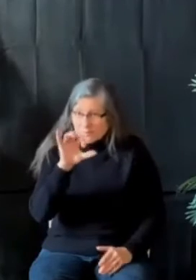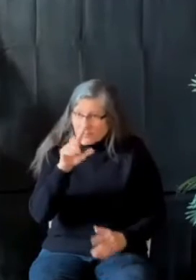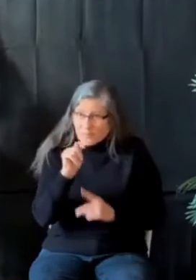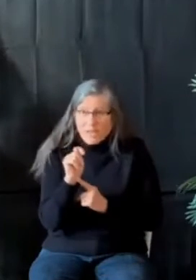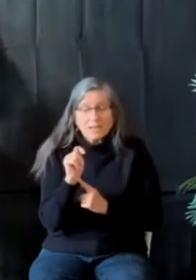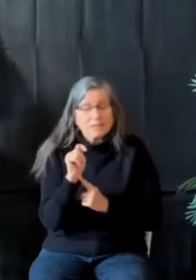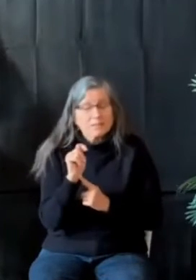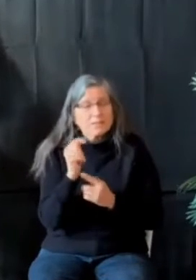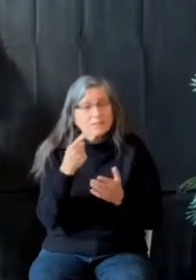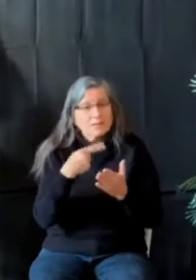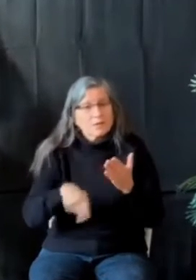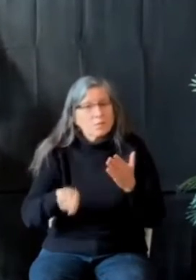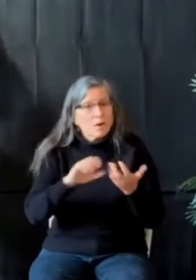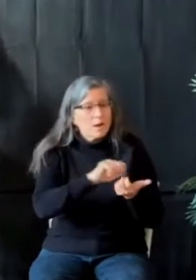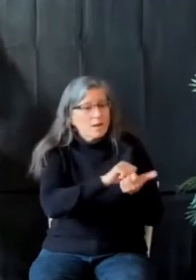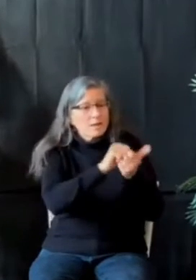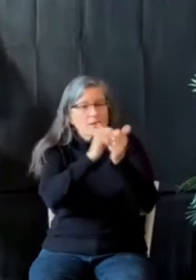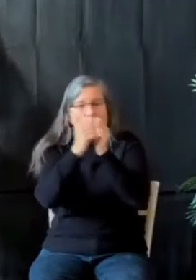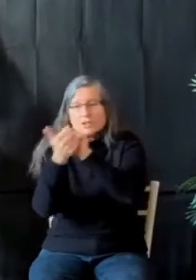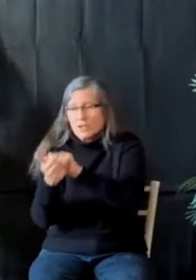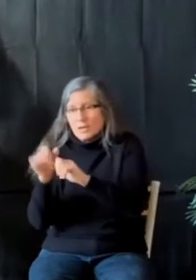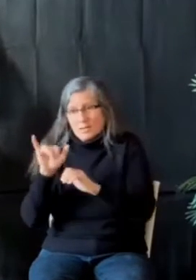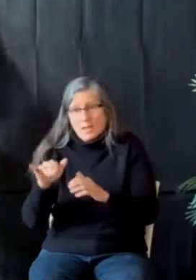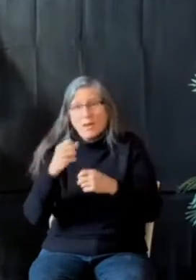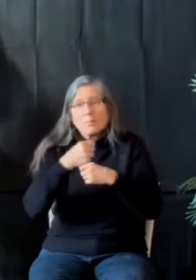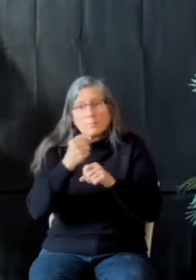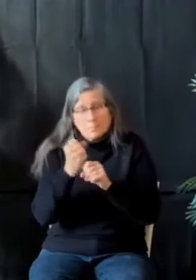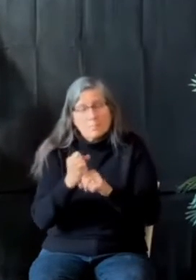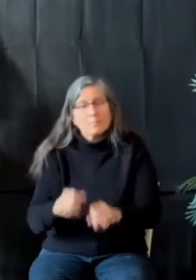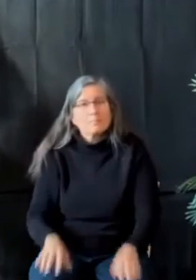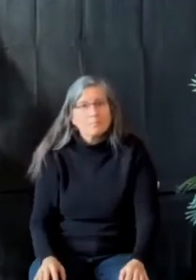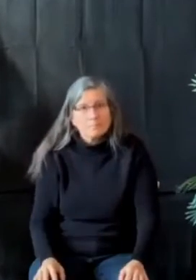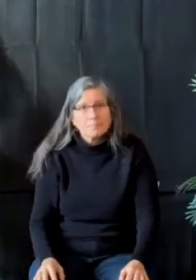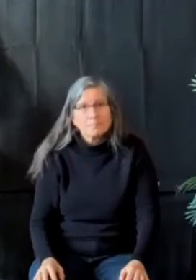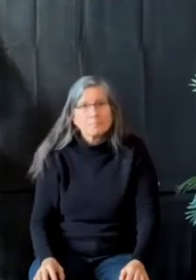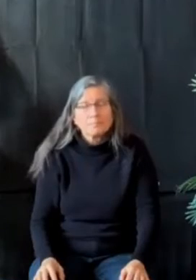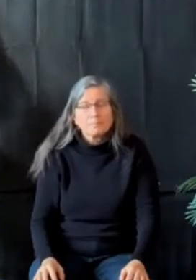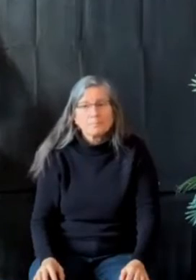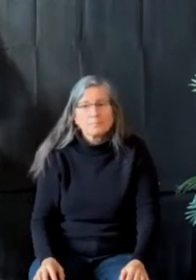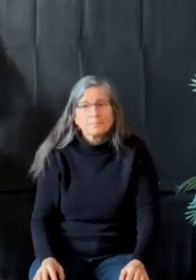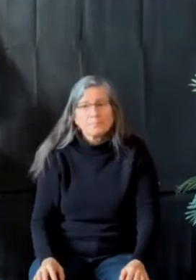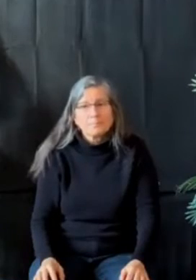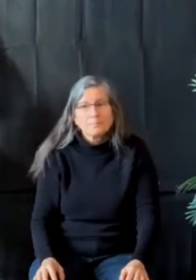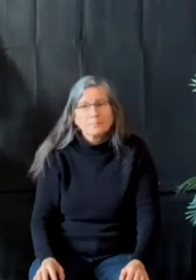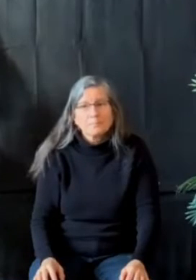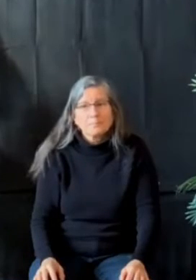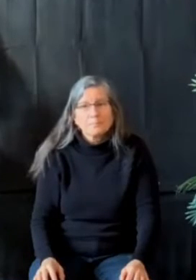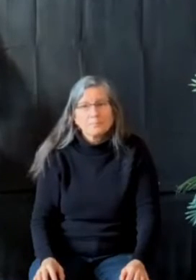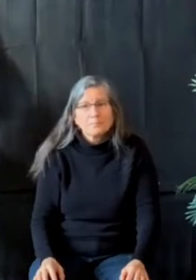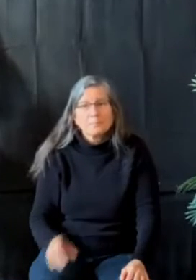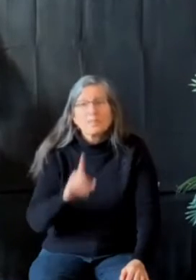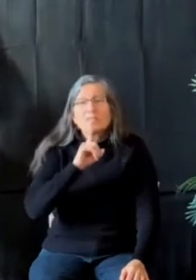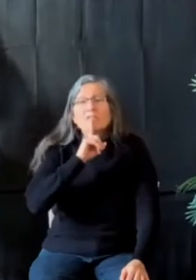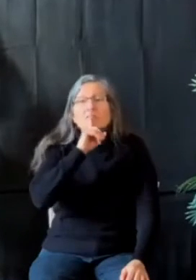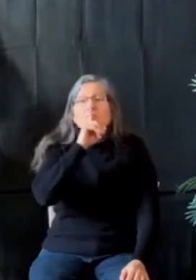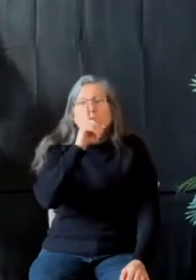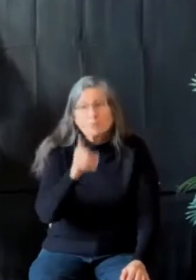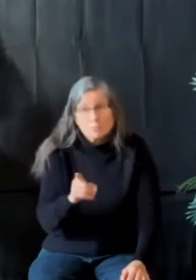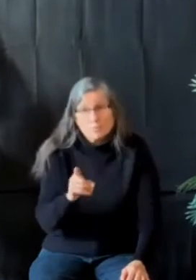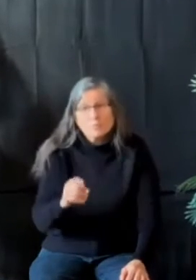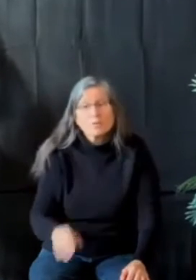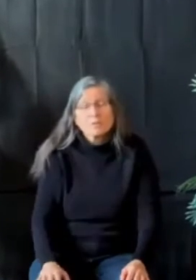What a change that would have made. the truth.